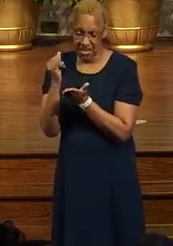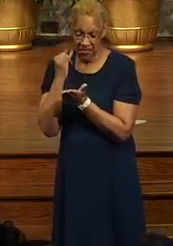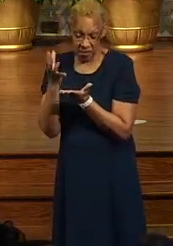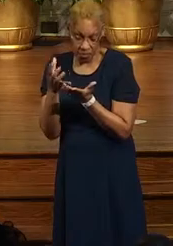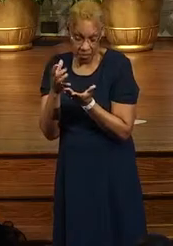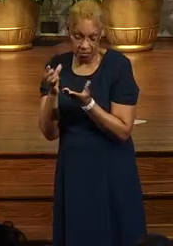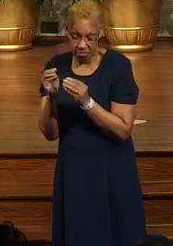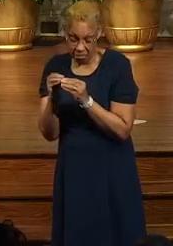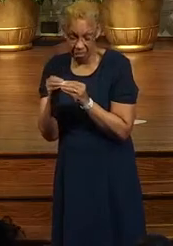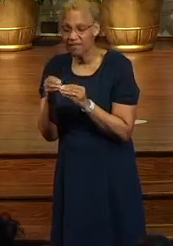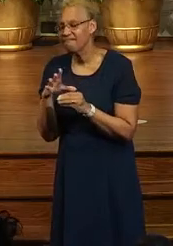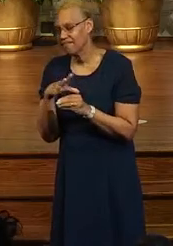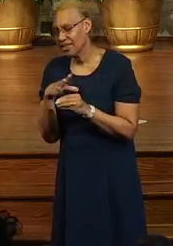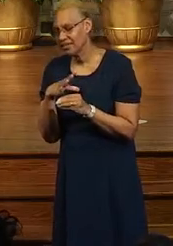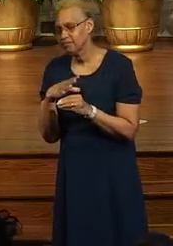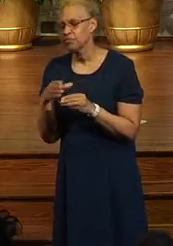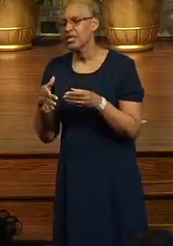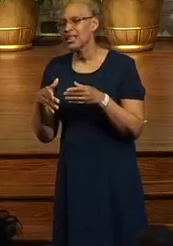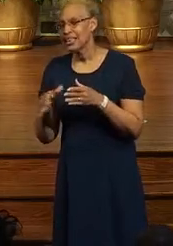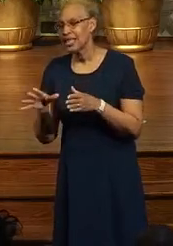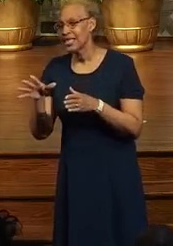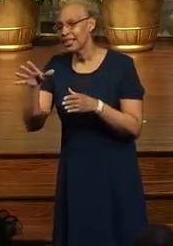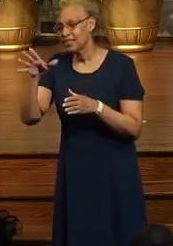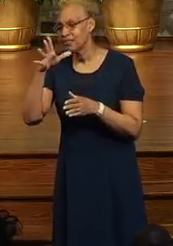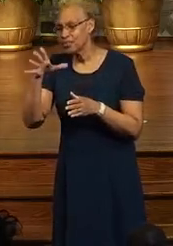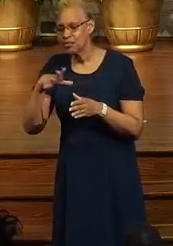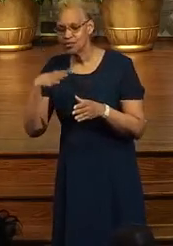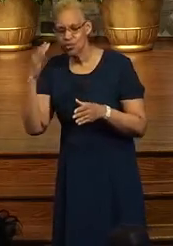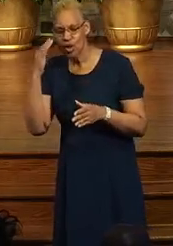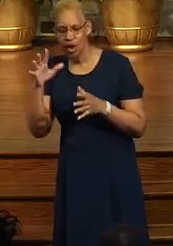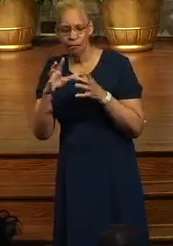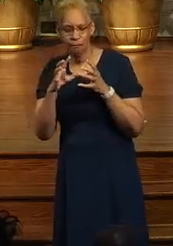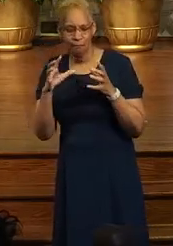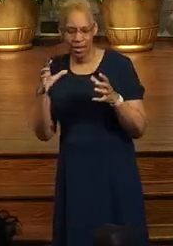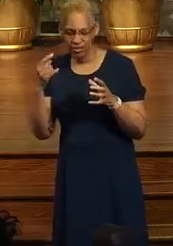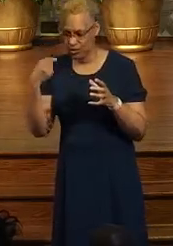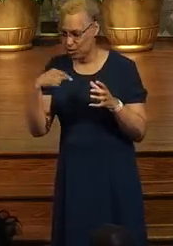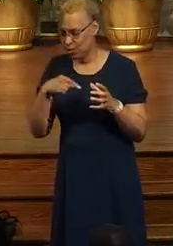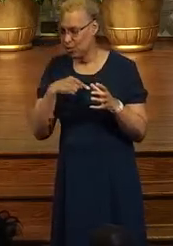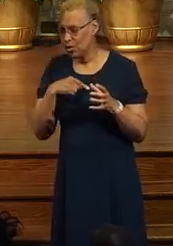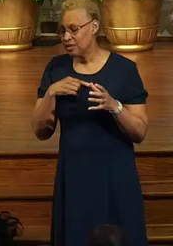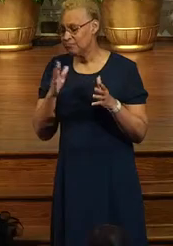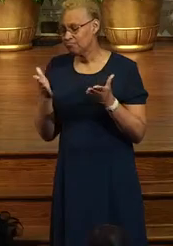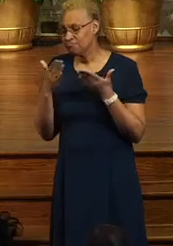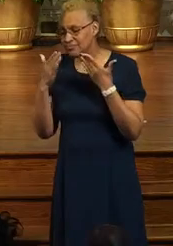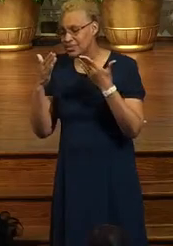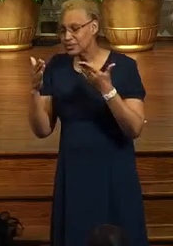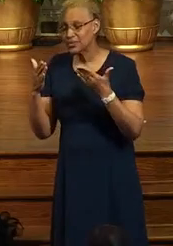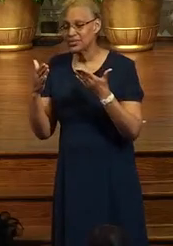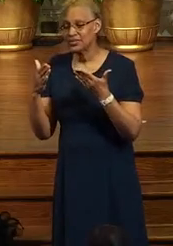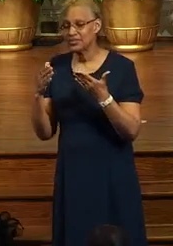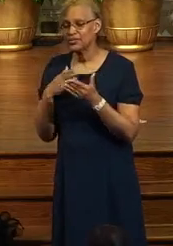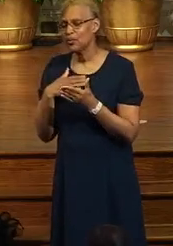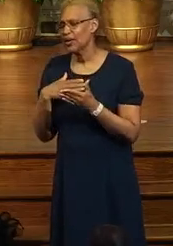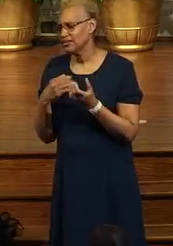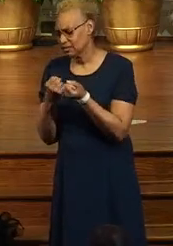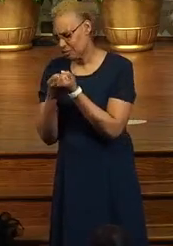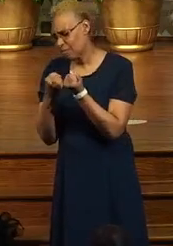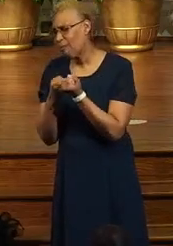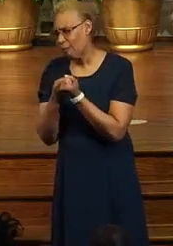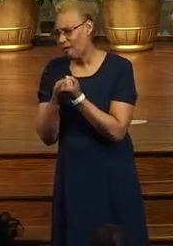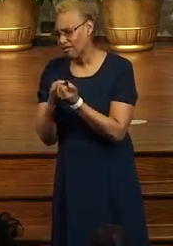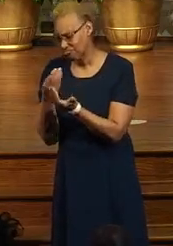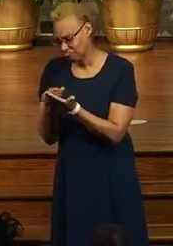God. We want to let our ladies know how much we appreciate them, but it's going to cost a little thing, and we're asking you to support us. Is that all